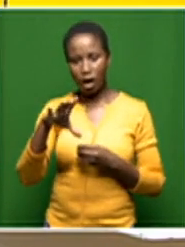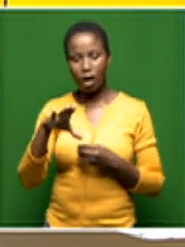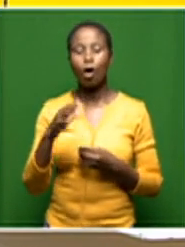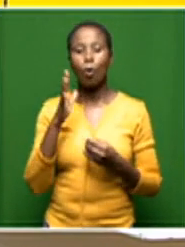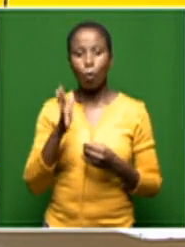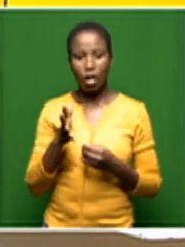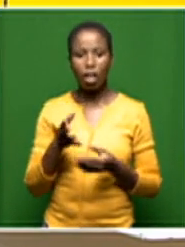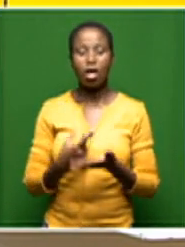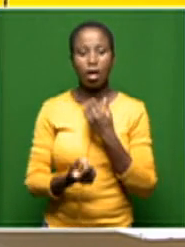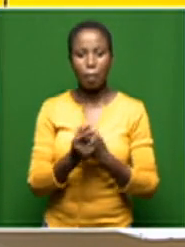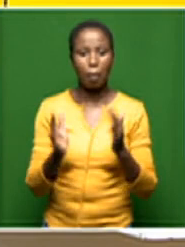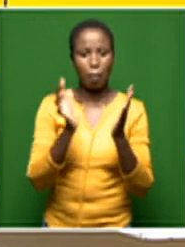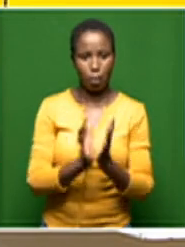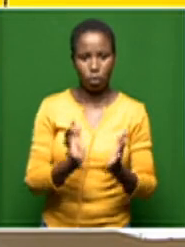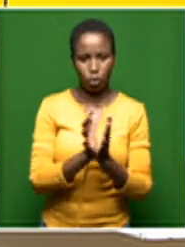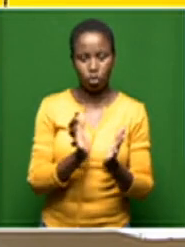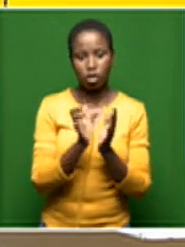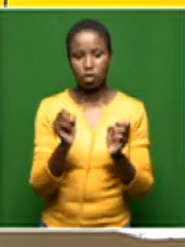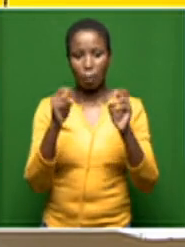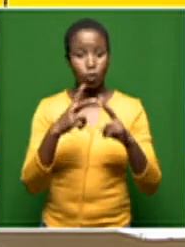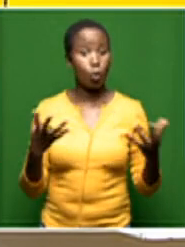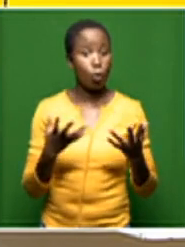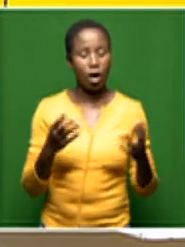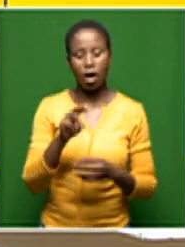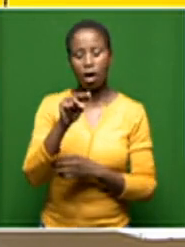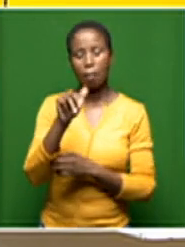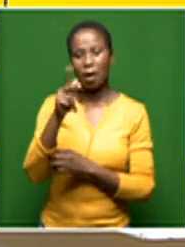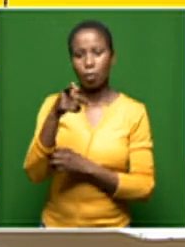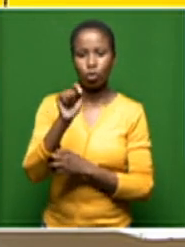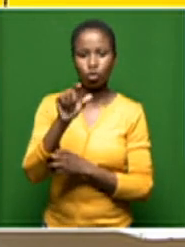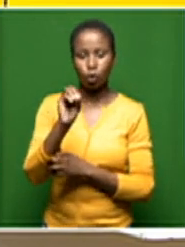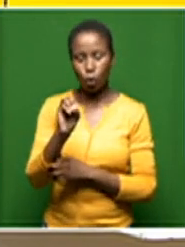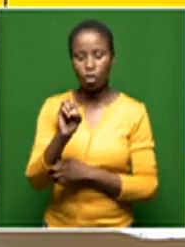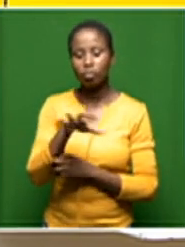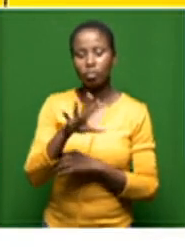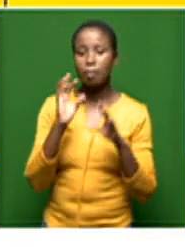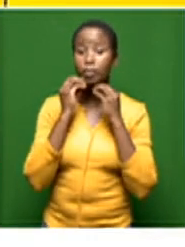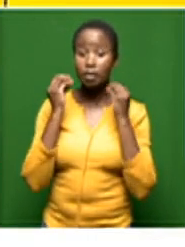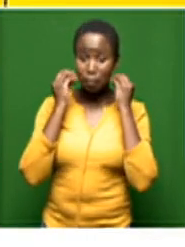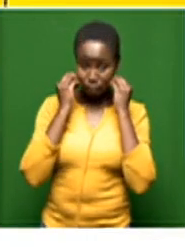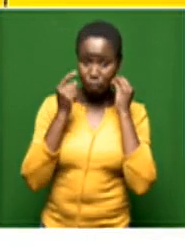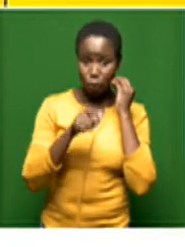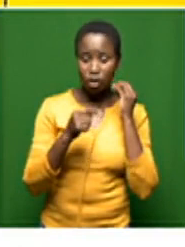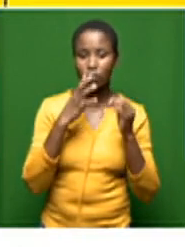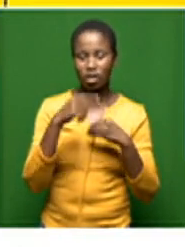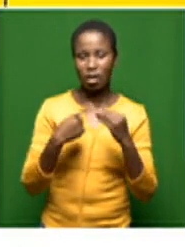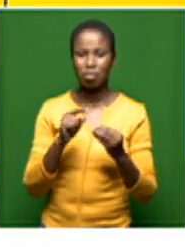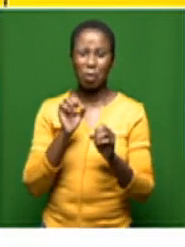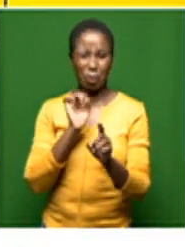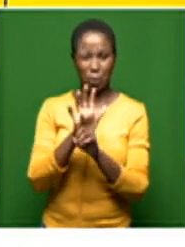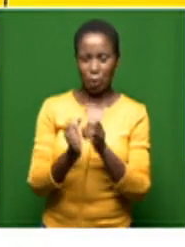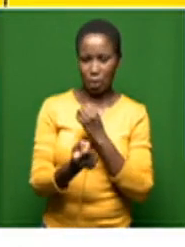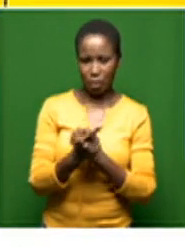extraordinary Troika Summit meeting in Maputo, Mozambique, to deliberate on measures to address terrorism in the host